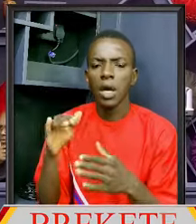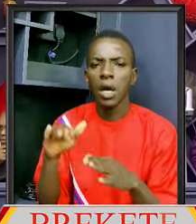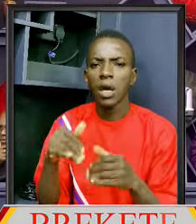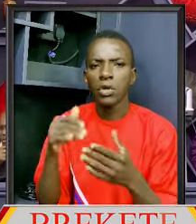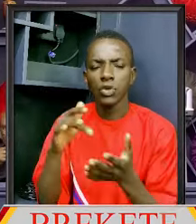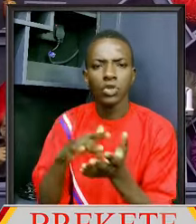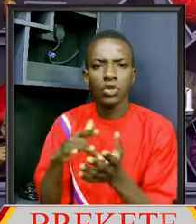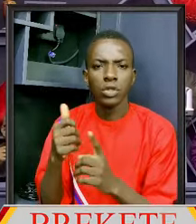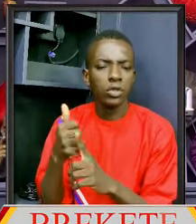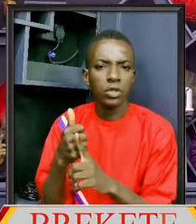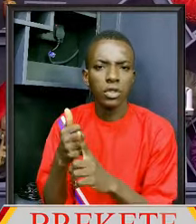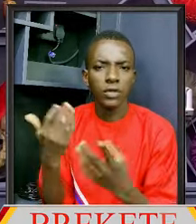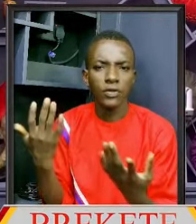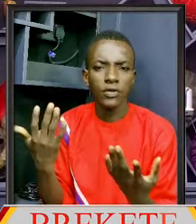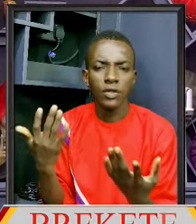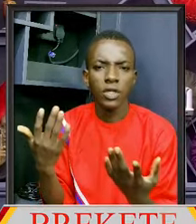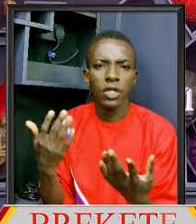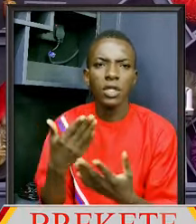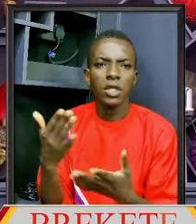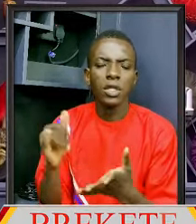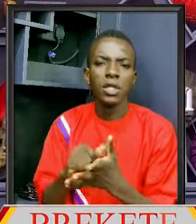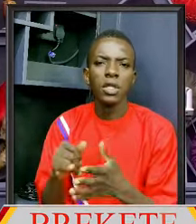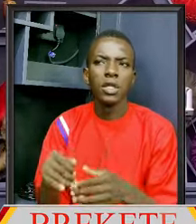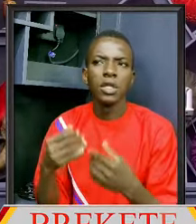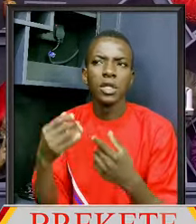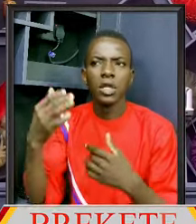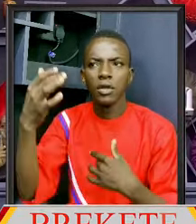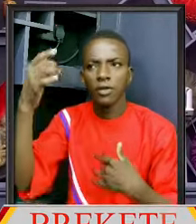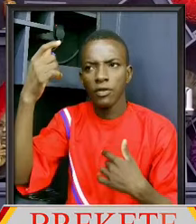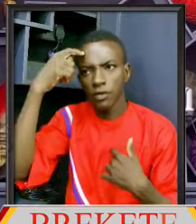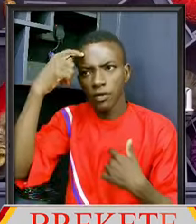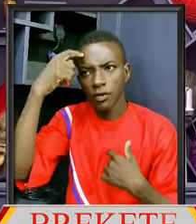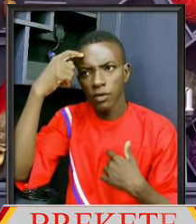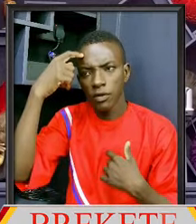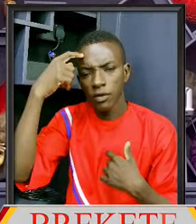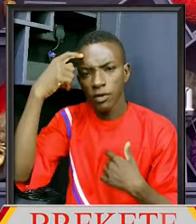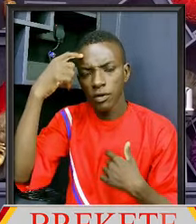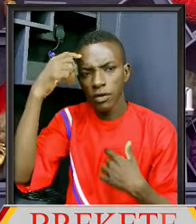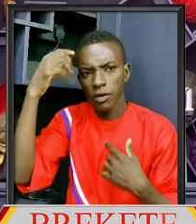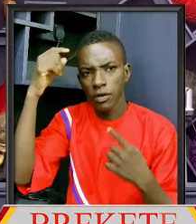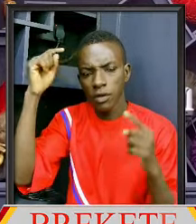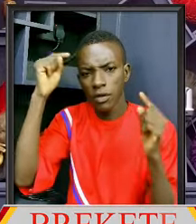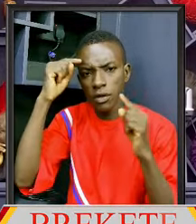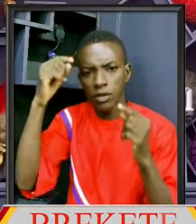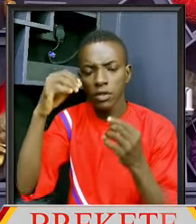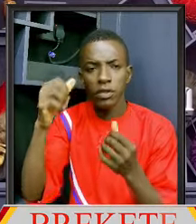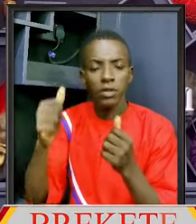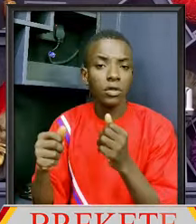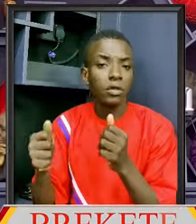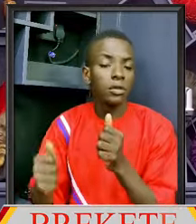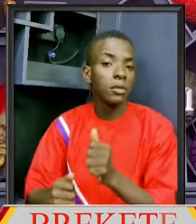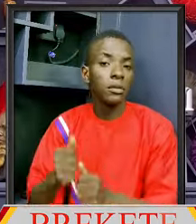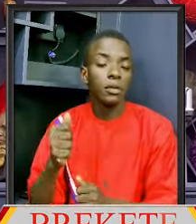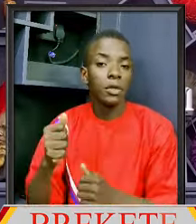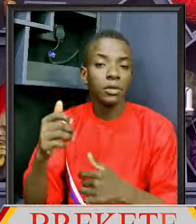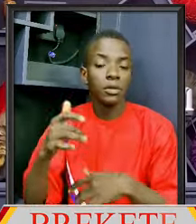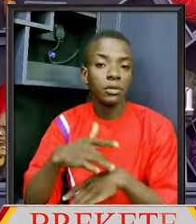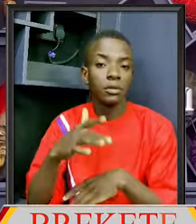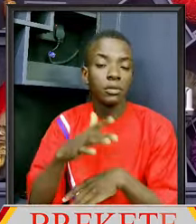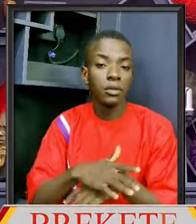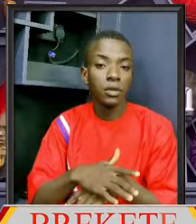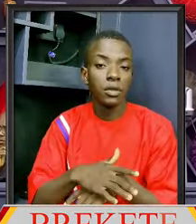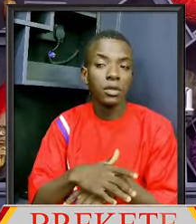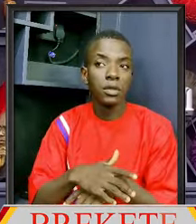to treat yourself? The thing where they give headache big past malaria and typhoid though. So then we say go